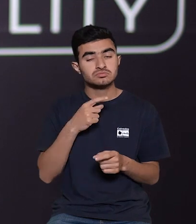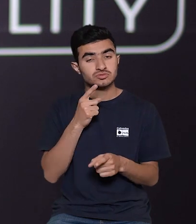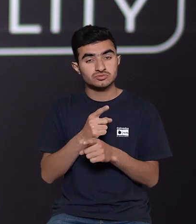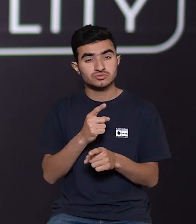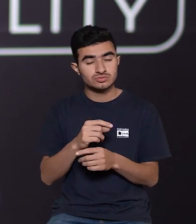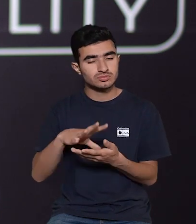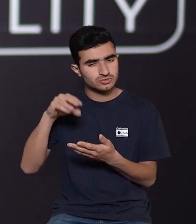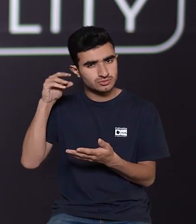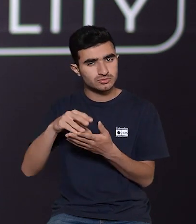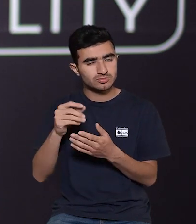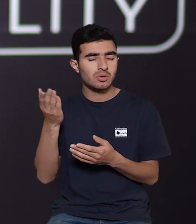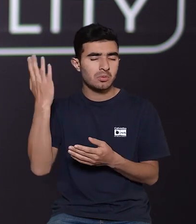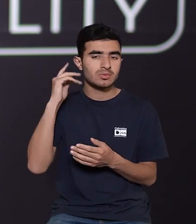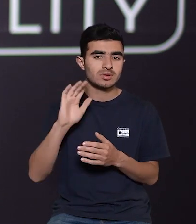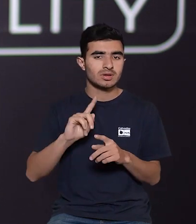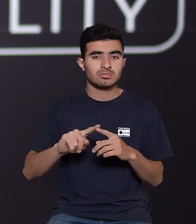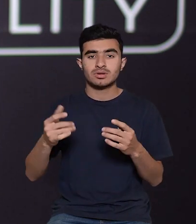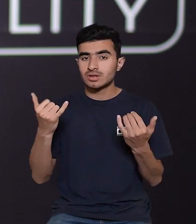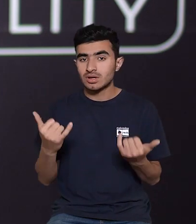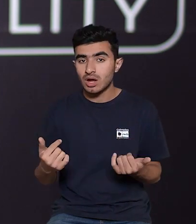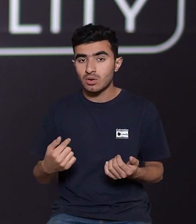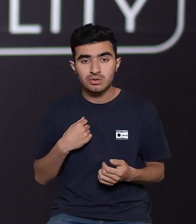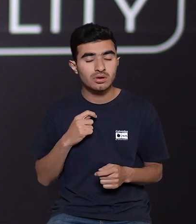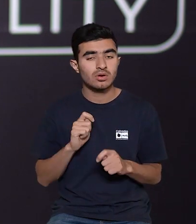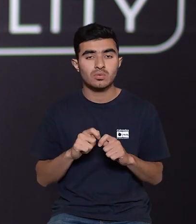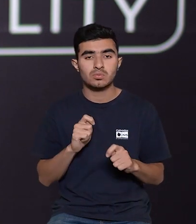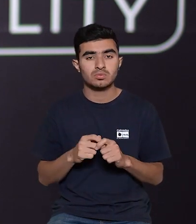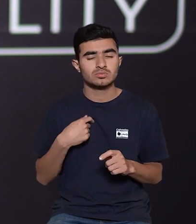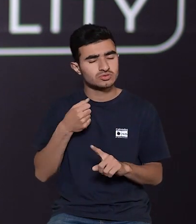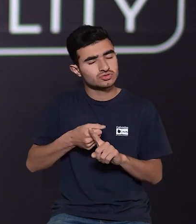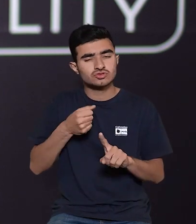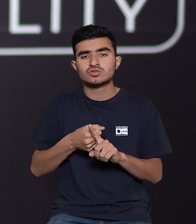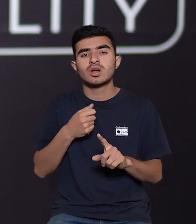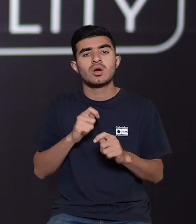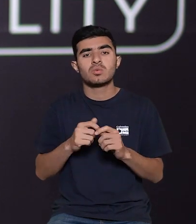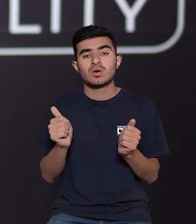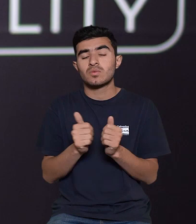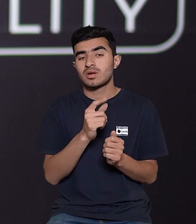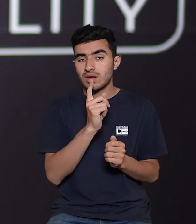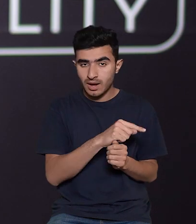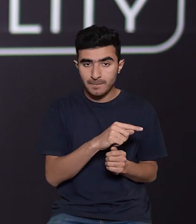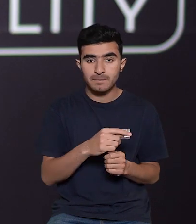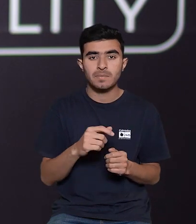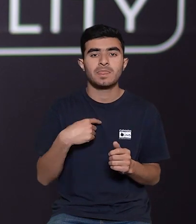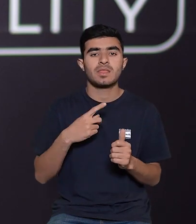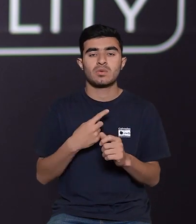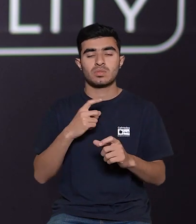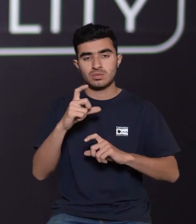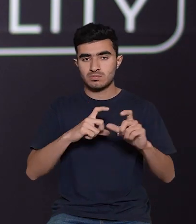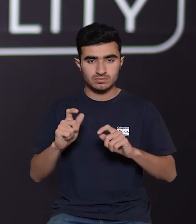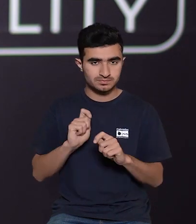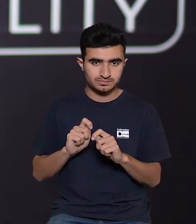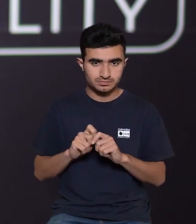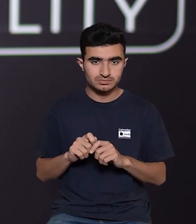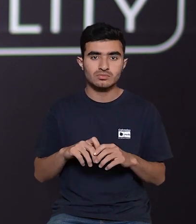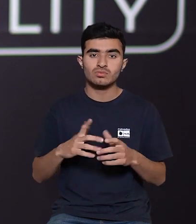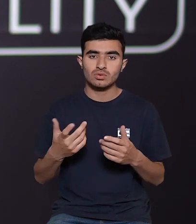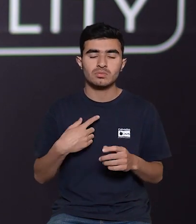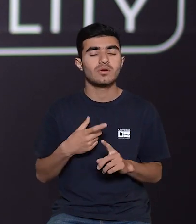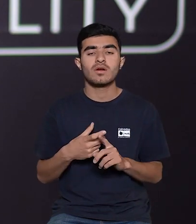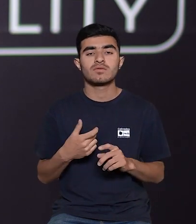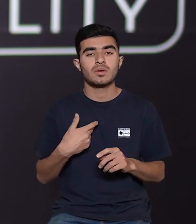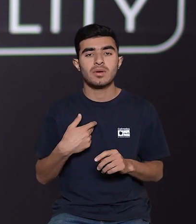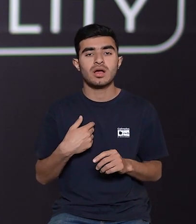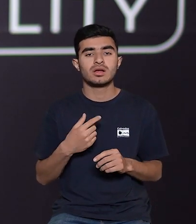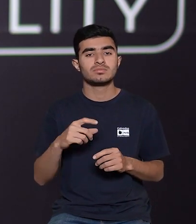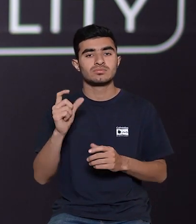a little bit of interest in photography back then, and now I'm trying to work with him on building